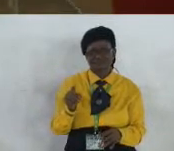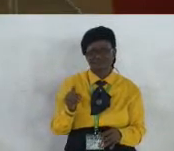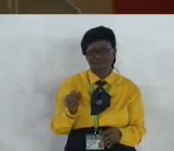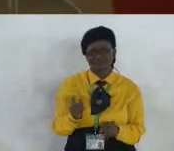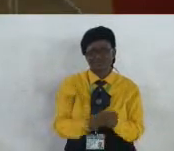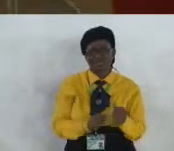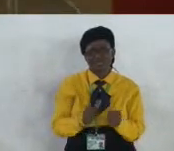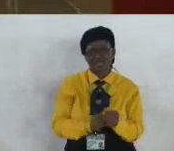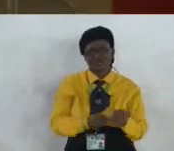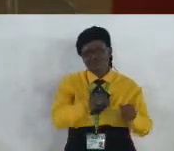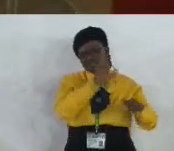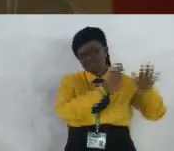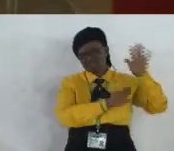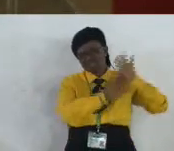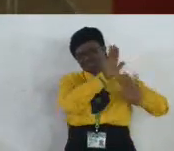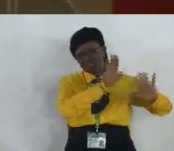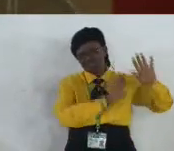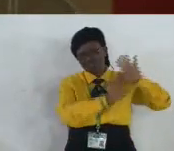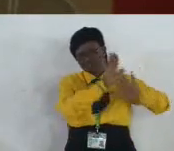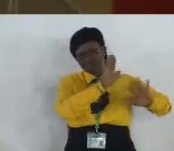every siege